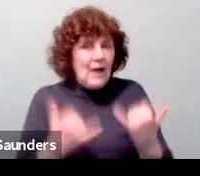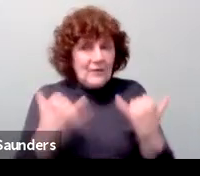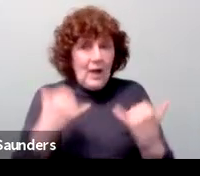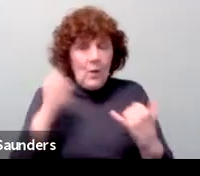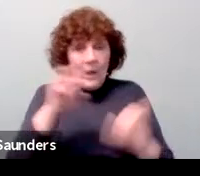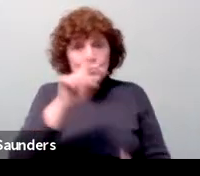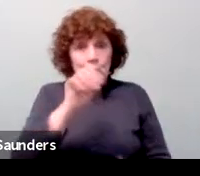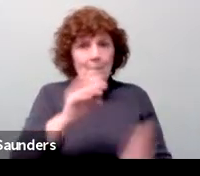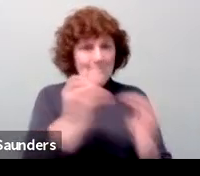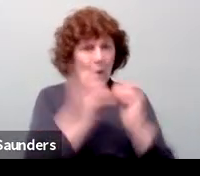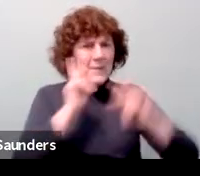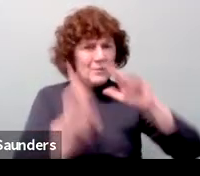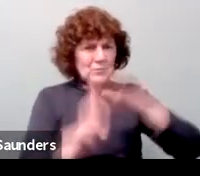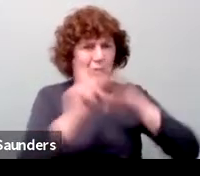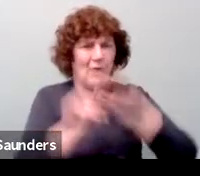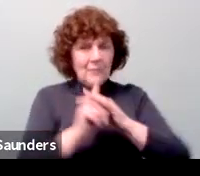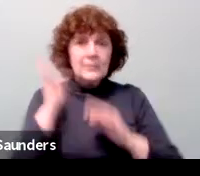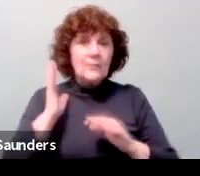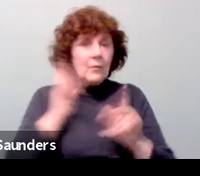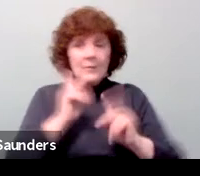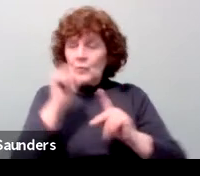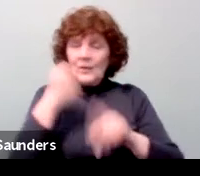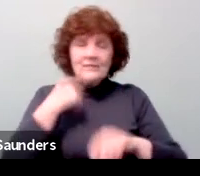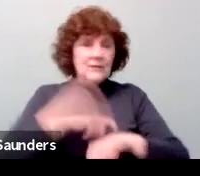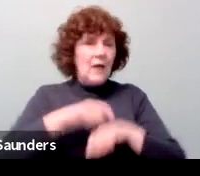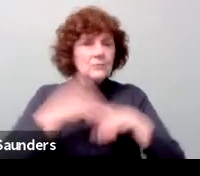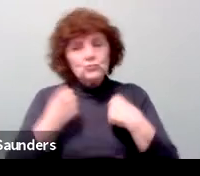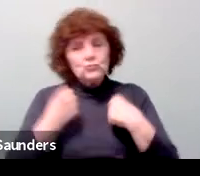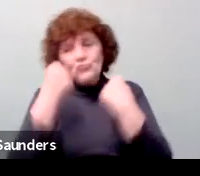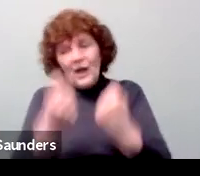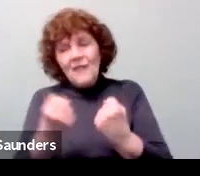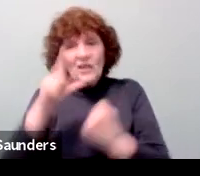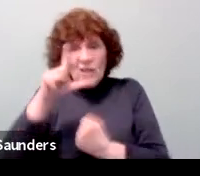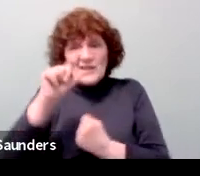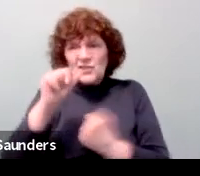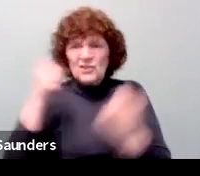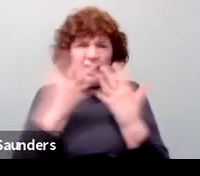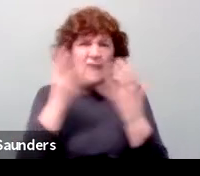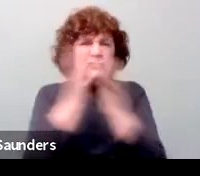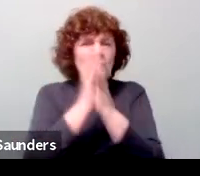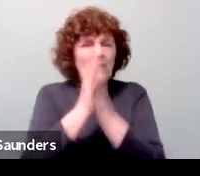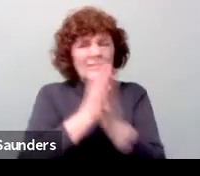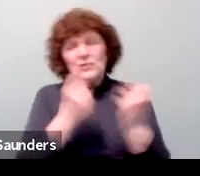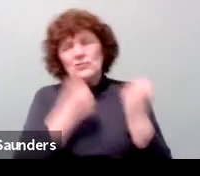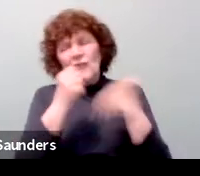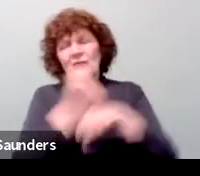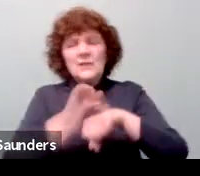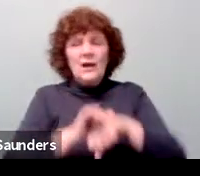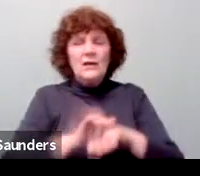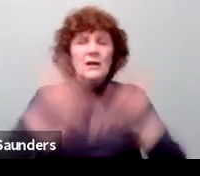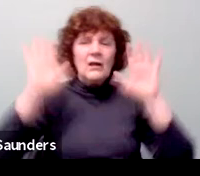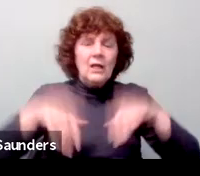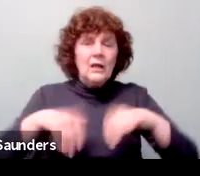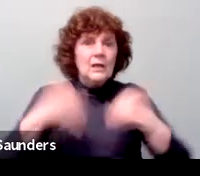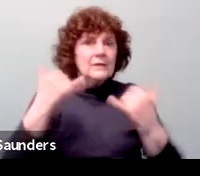because lots of people who didn't have time to drive through the LA traffic to the synagogue now find that they can jump